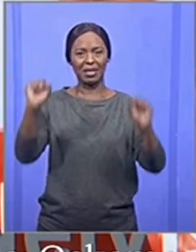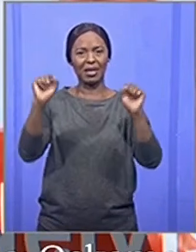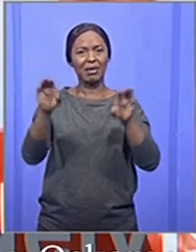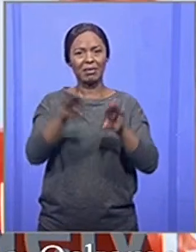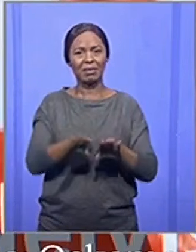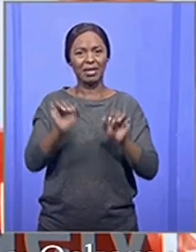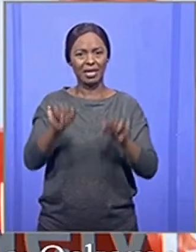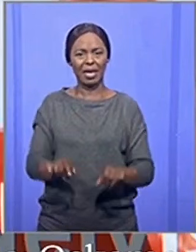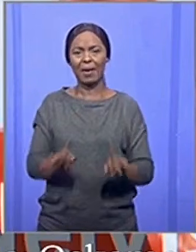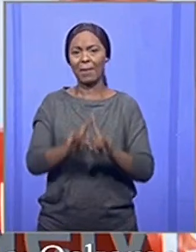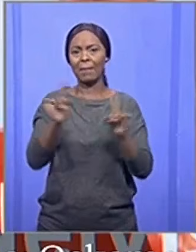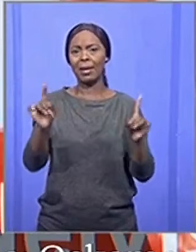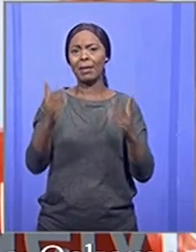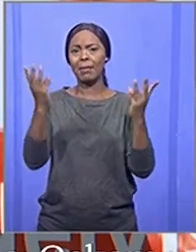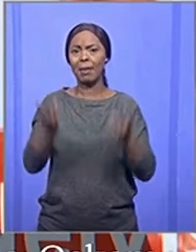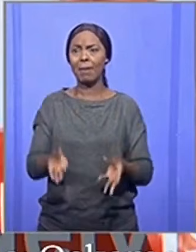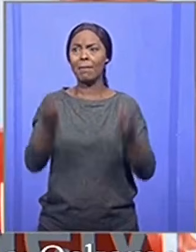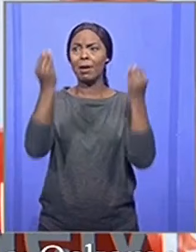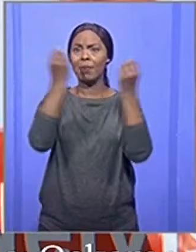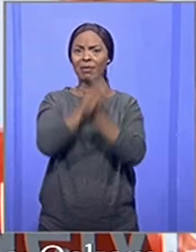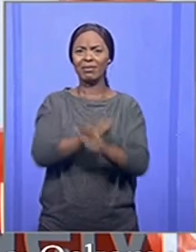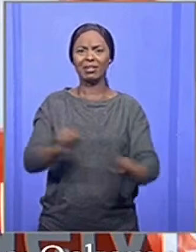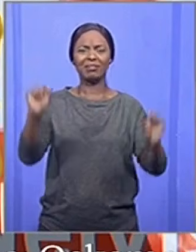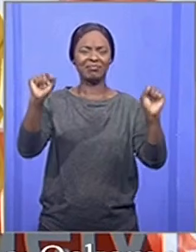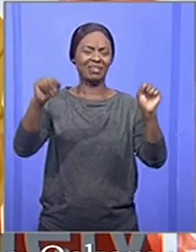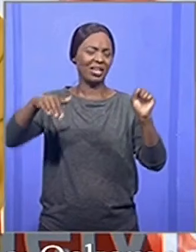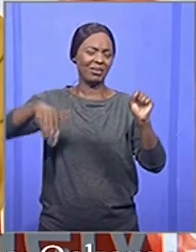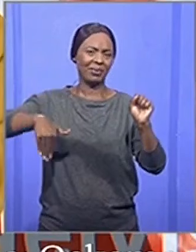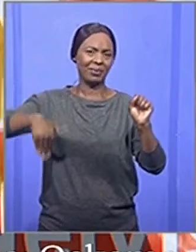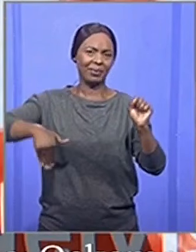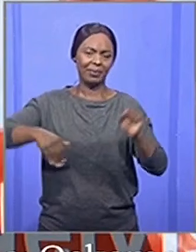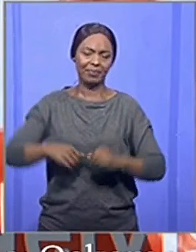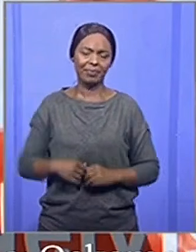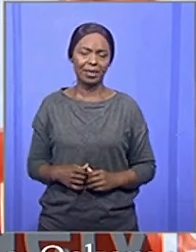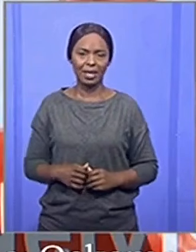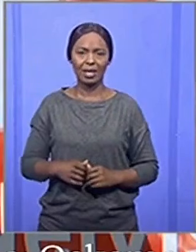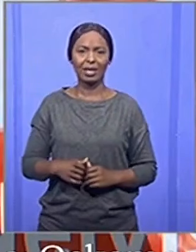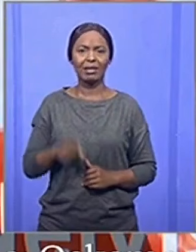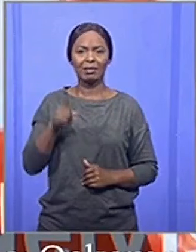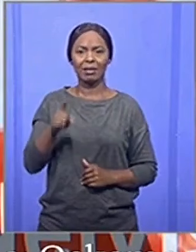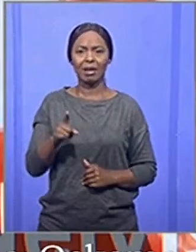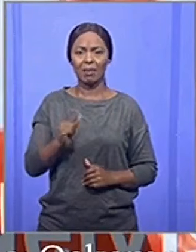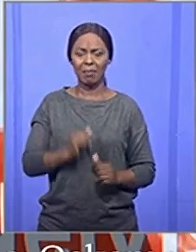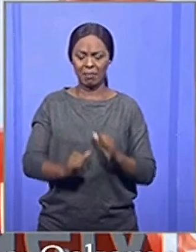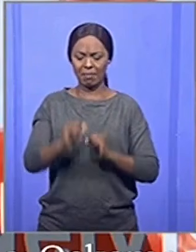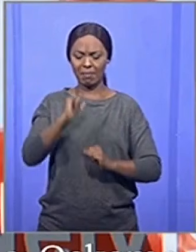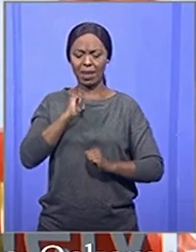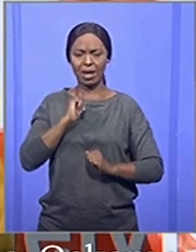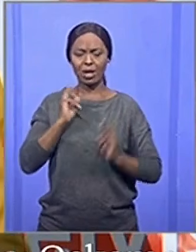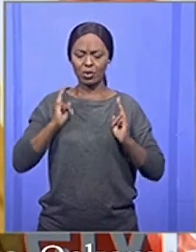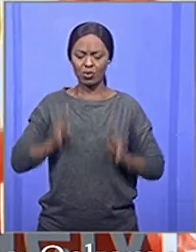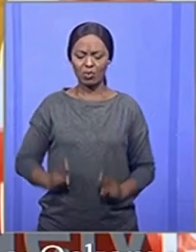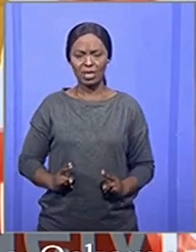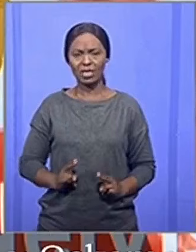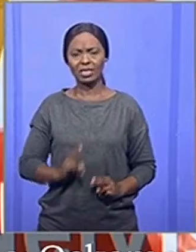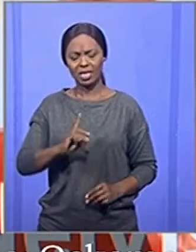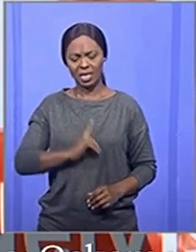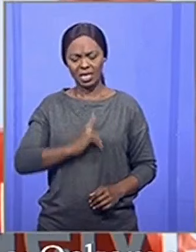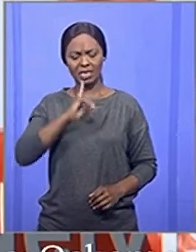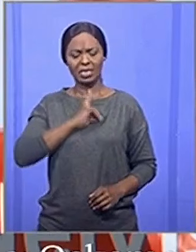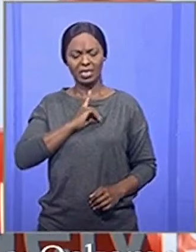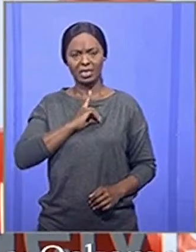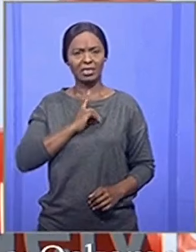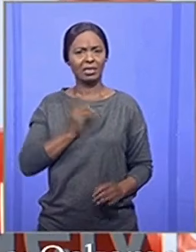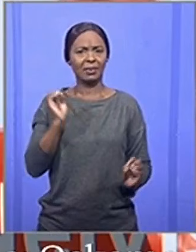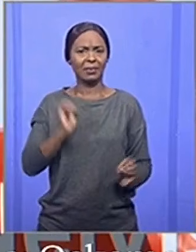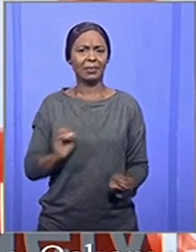not regained, restored their humanity and dignity. That is why we are